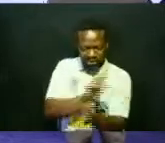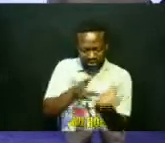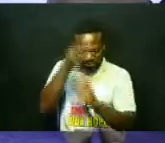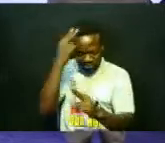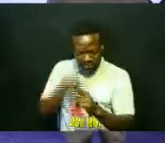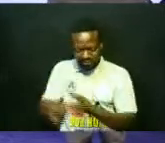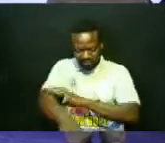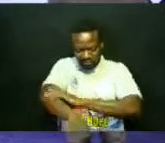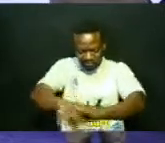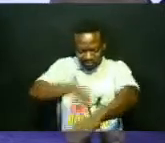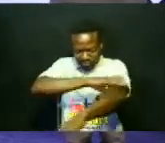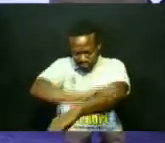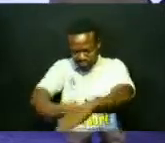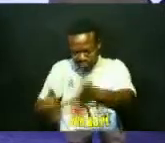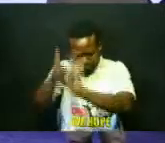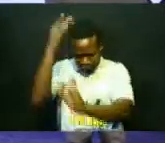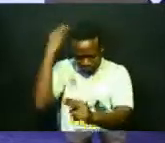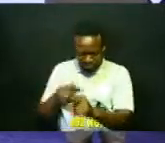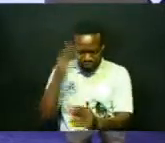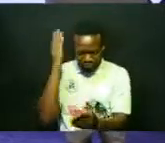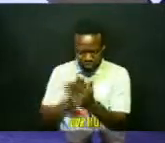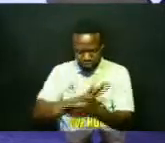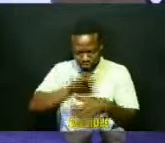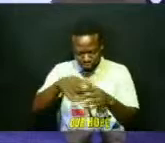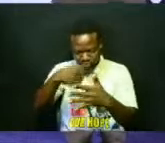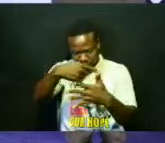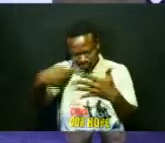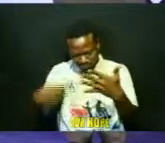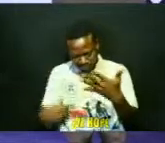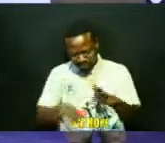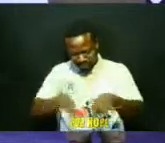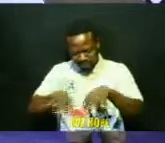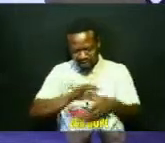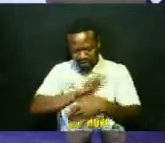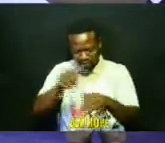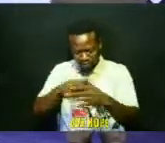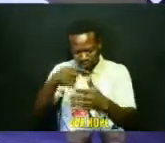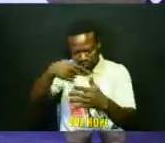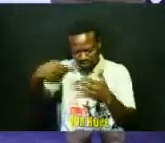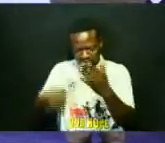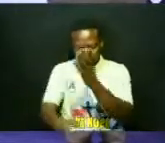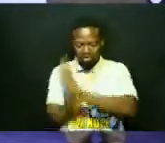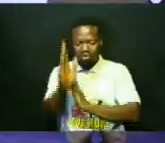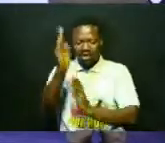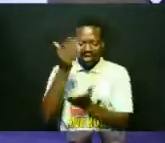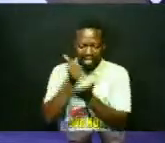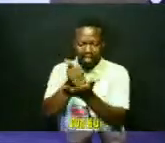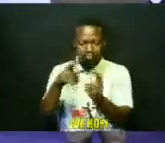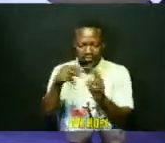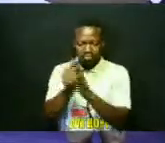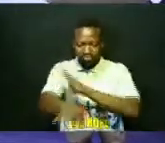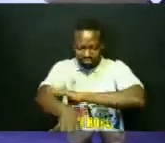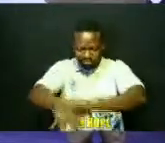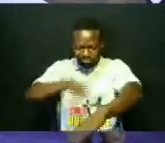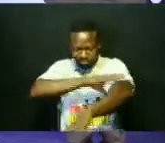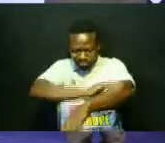you want to be merciful. Oh Lord, be gracious and let your